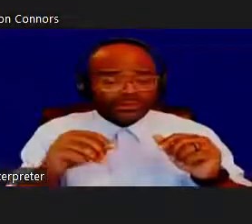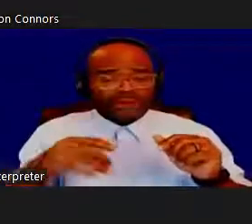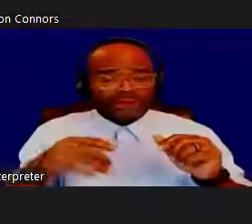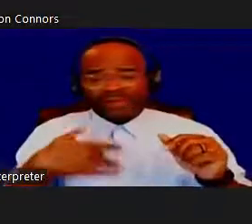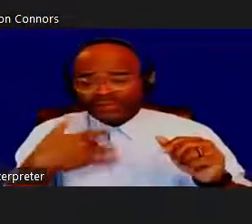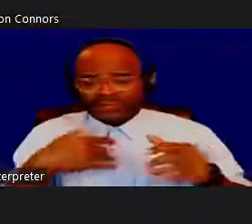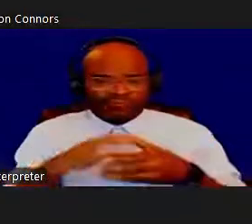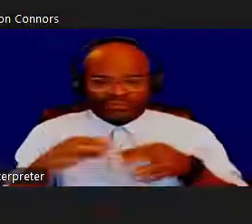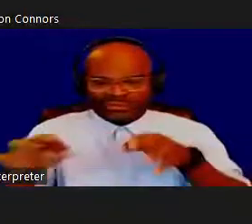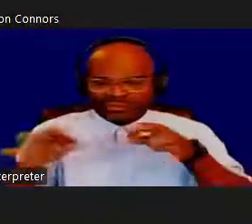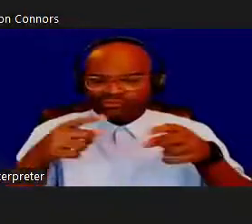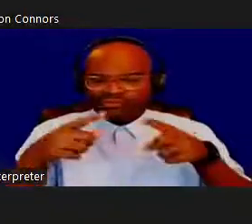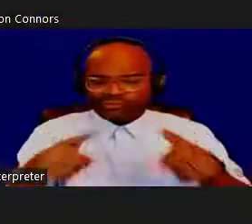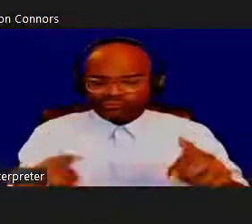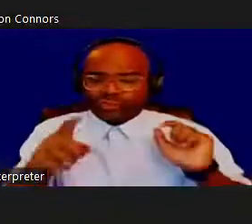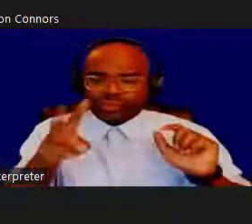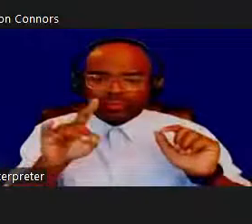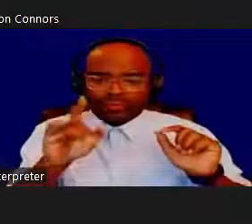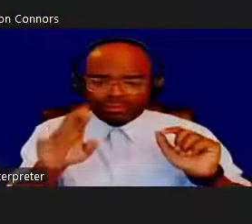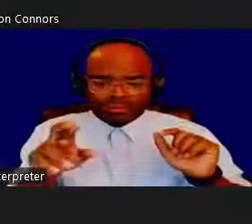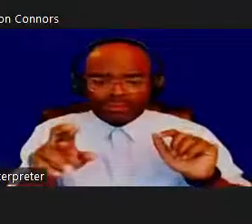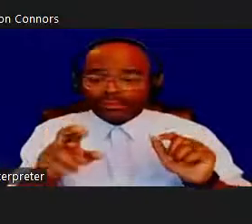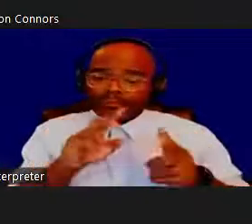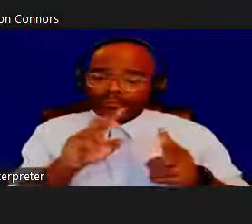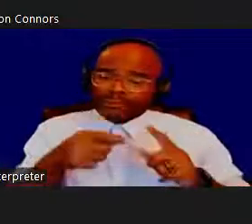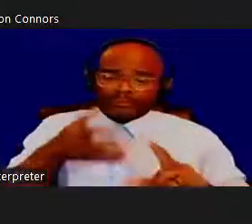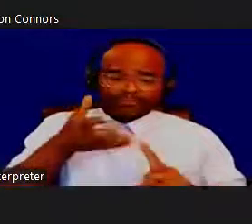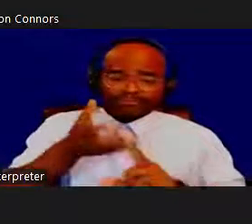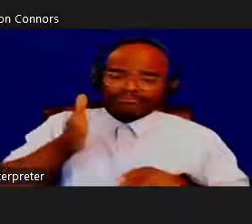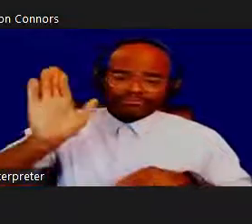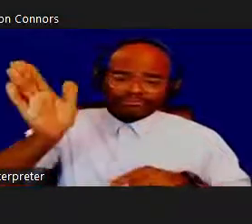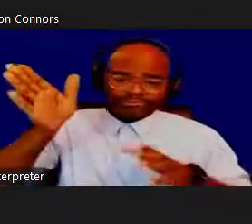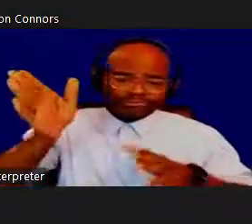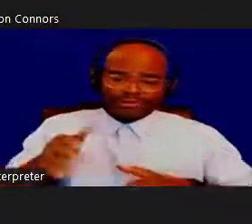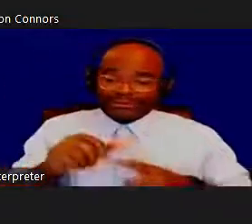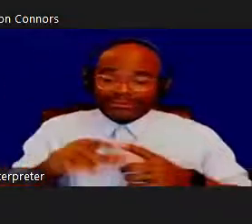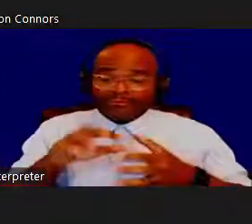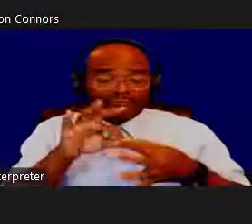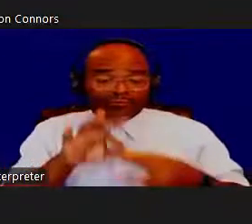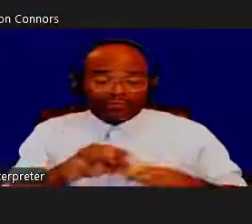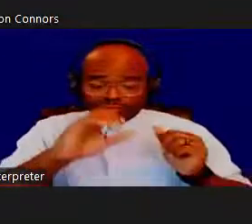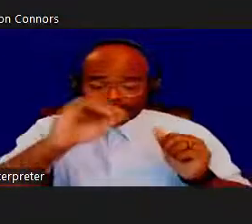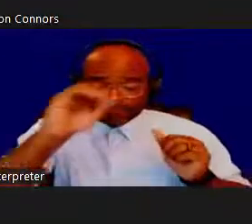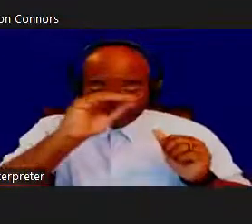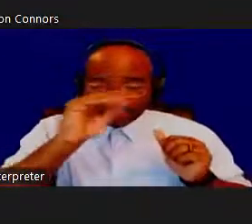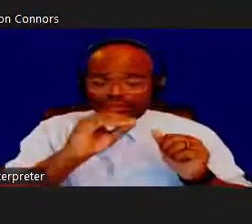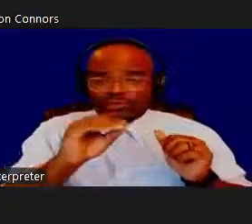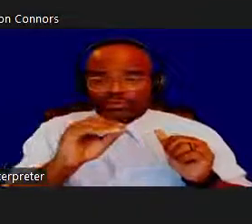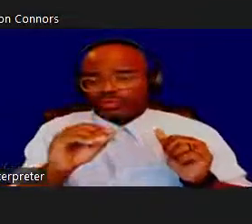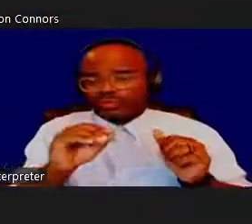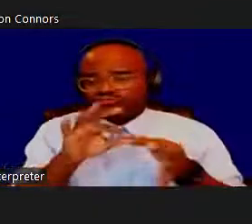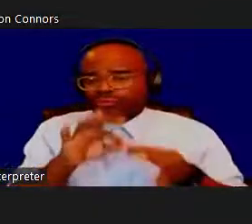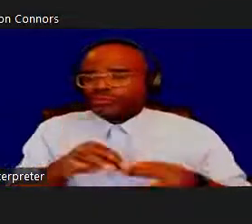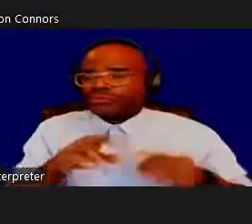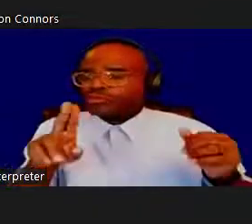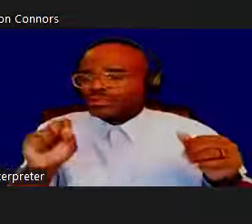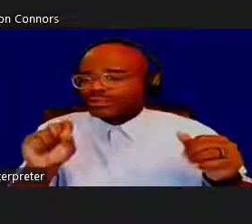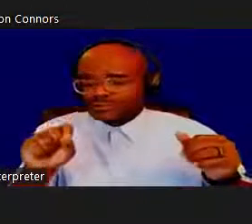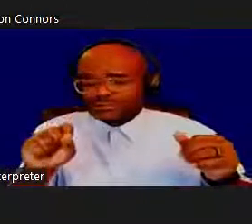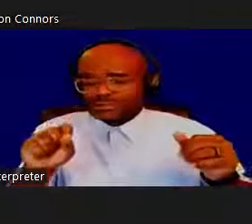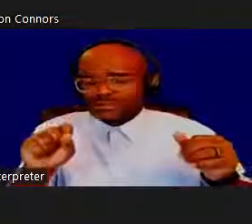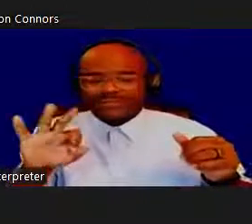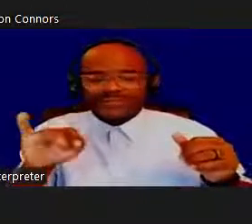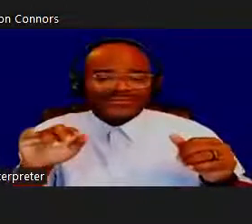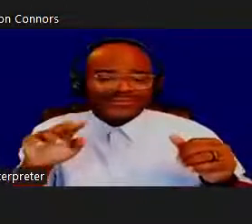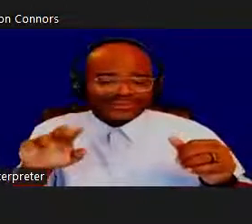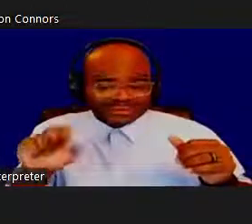of the guest presenter and do not necessarily reflect the views, opinions, or positions of the U.S. Fish and Wildlife Service or Department of the